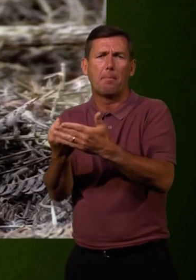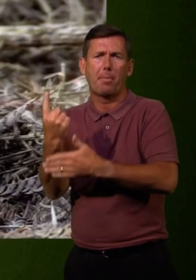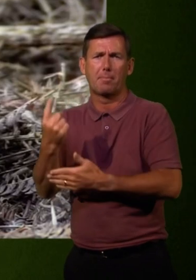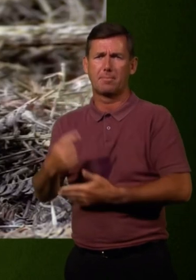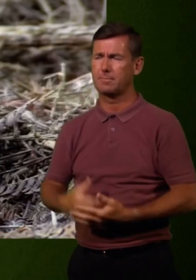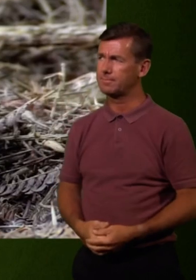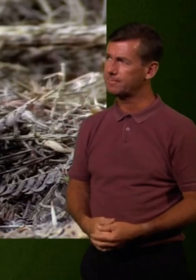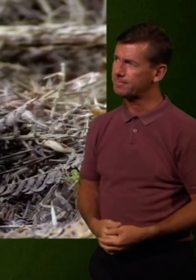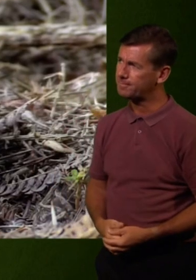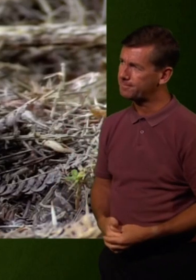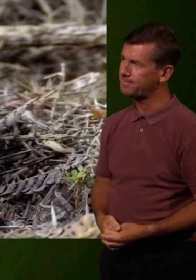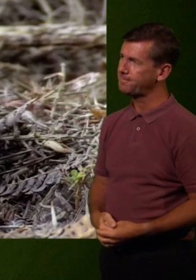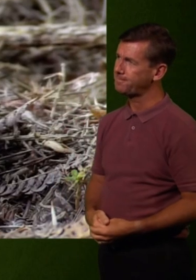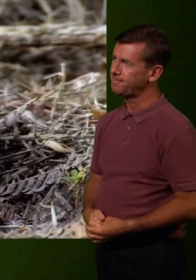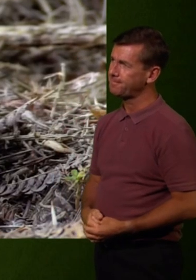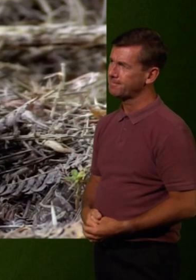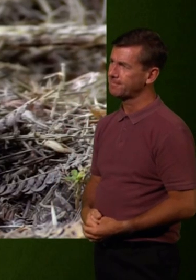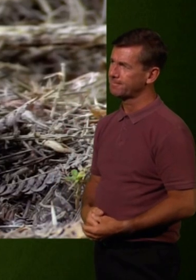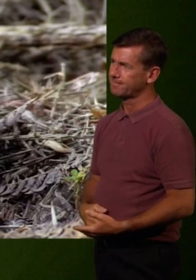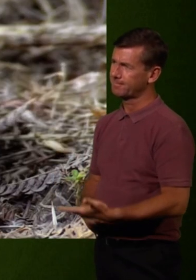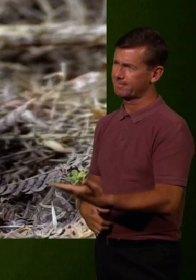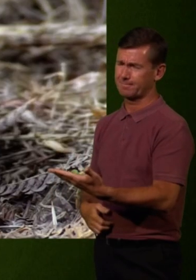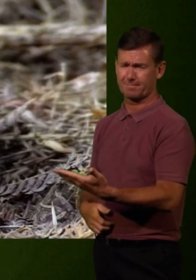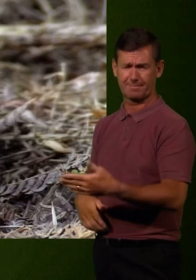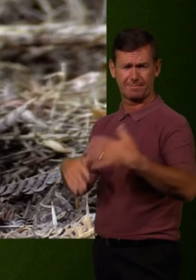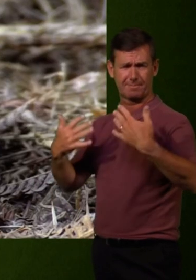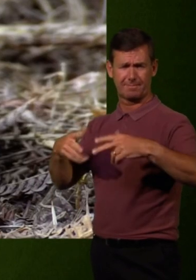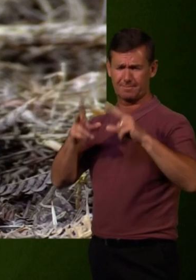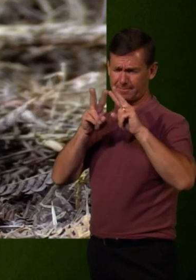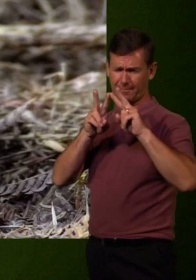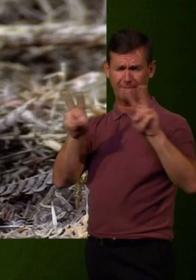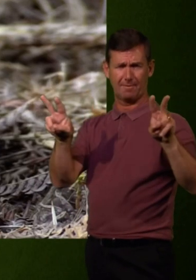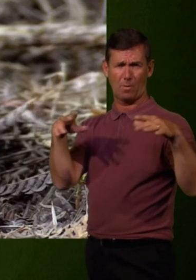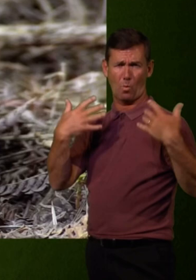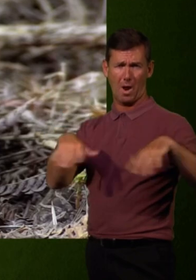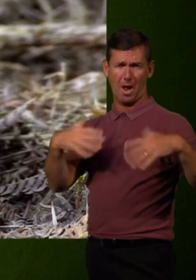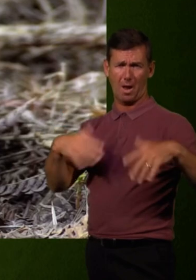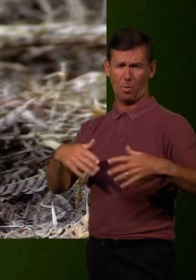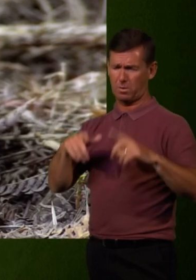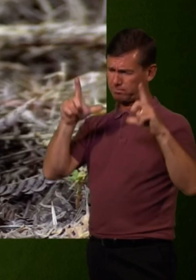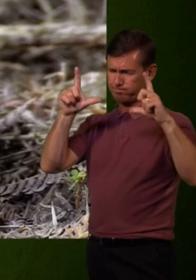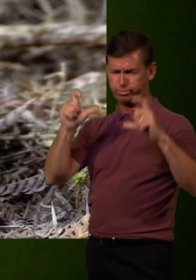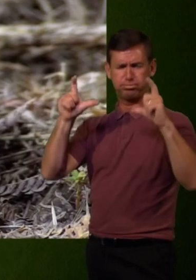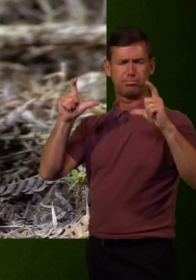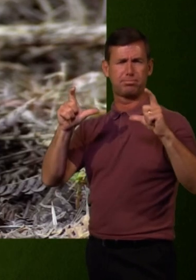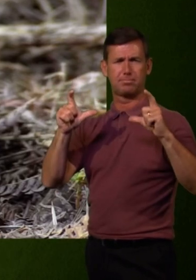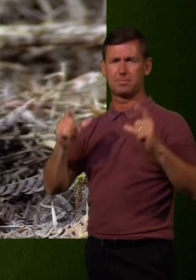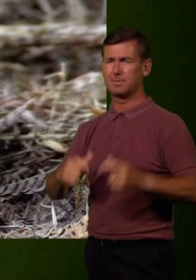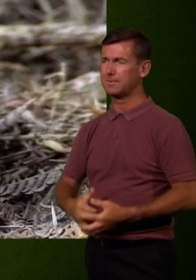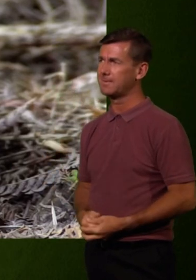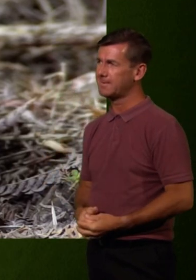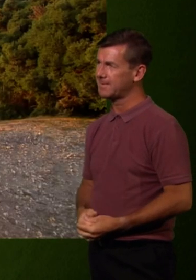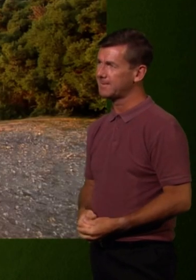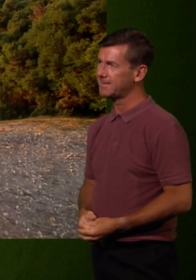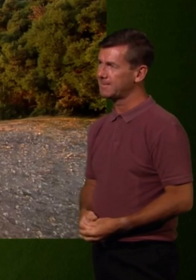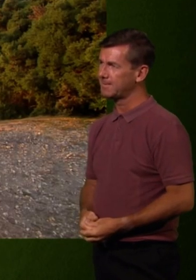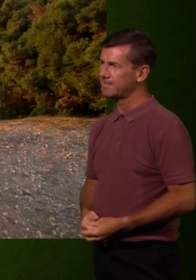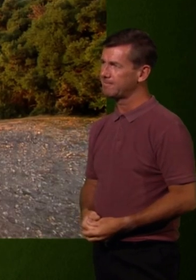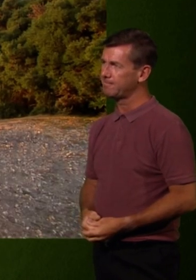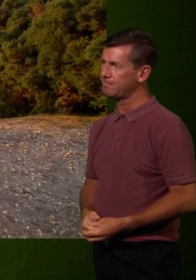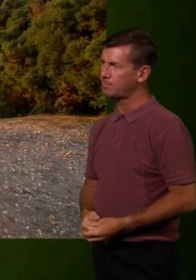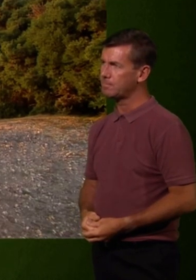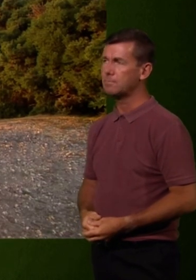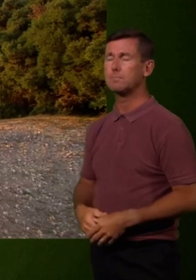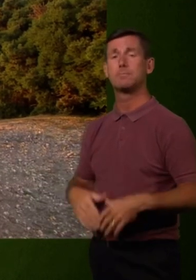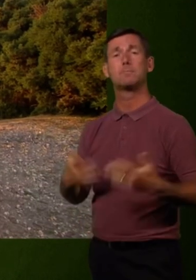Come on. Look at her. Oh, goodness me, puffed up, get yourself a looking postcard of gorgeous. that. Not the view. Hey, what about